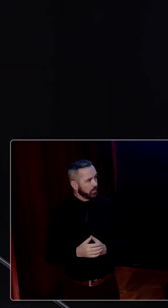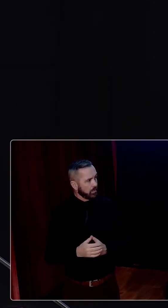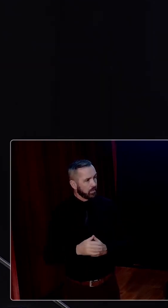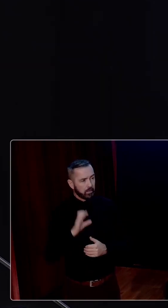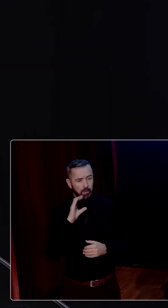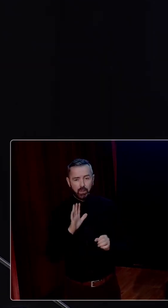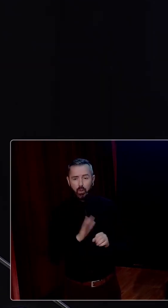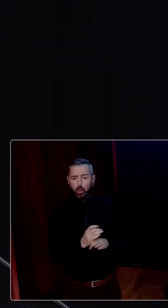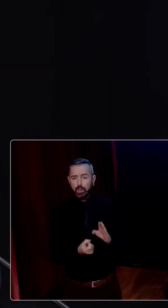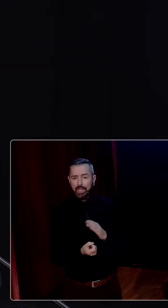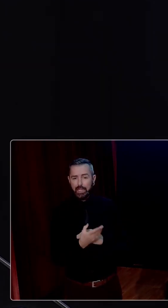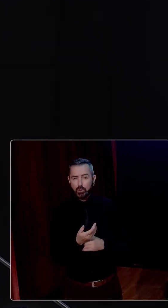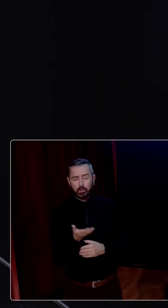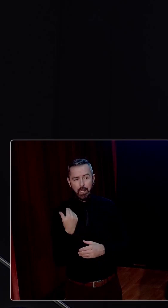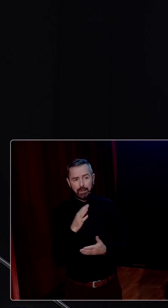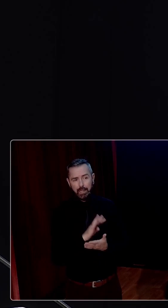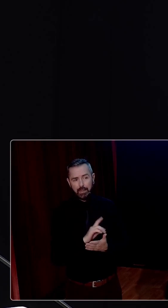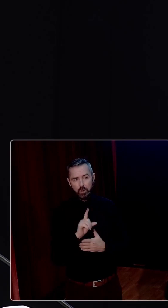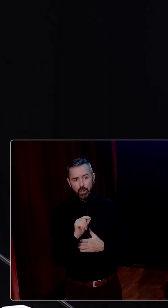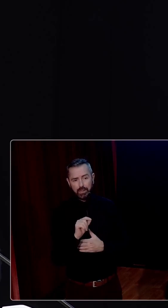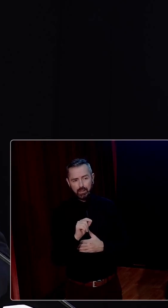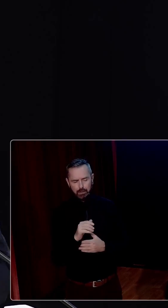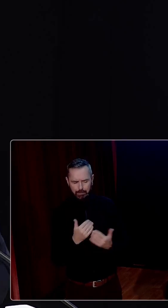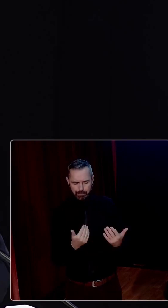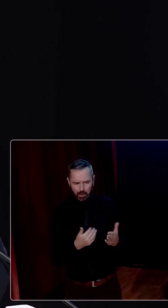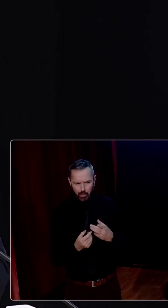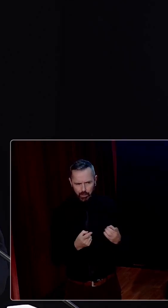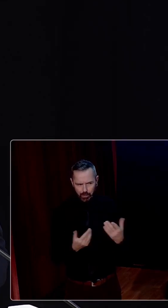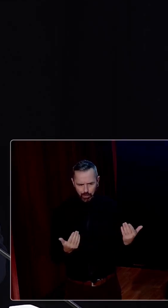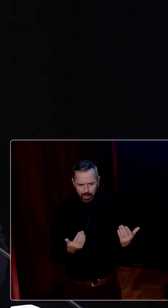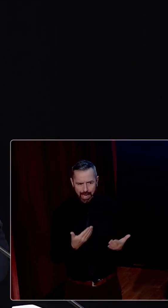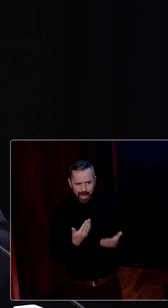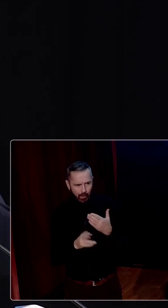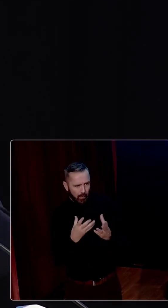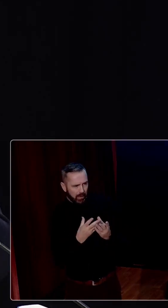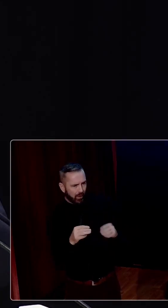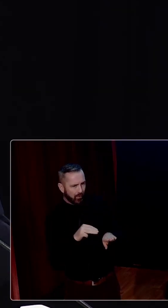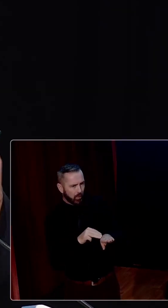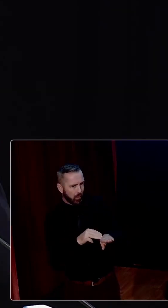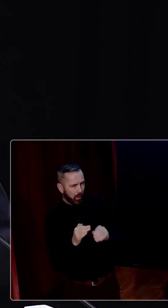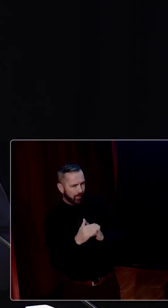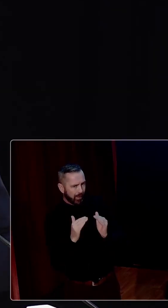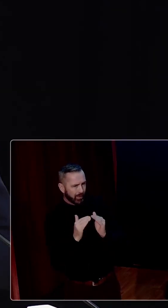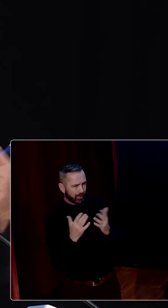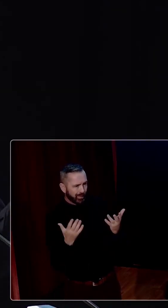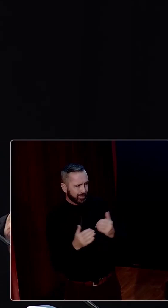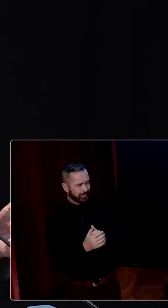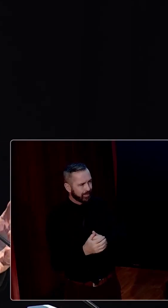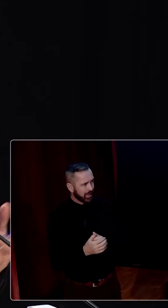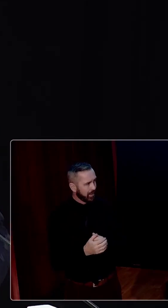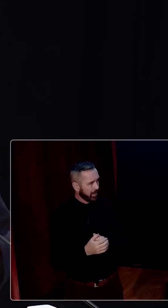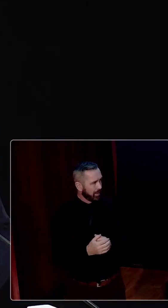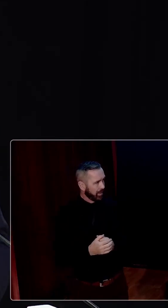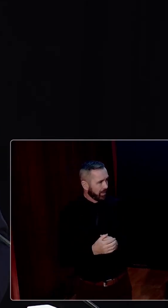the whole issue of the 20s was very much a case of what are we going to do? How are we going to solve this problem? I like